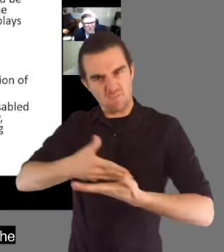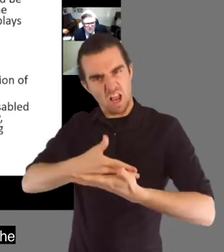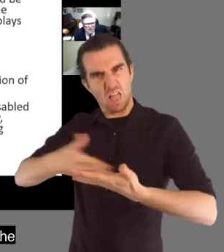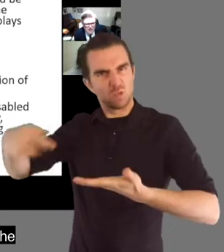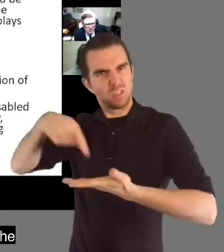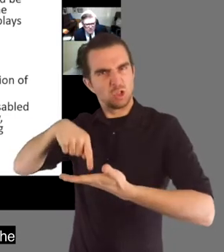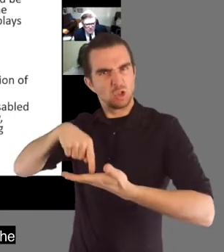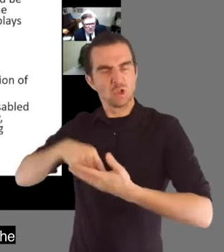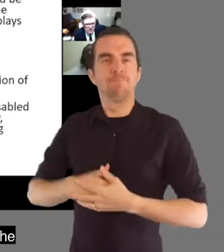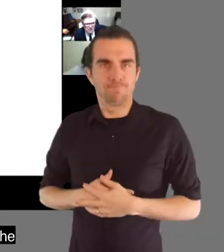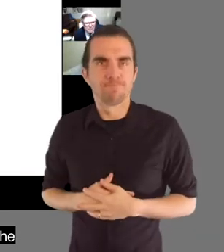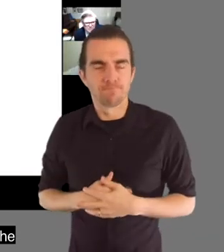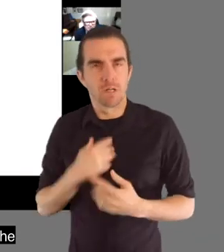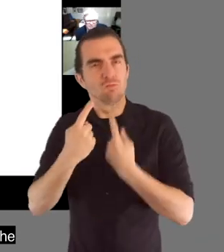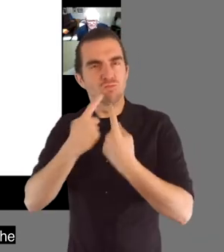That's the language.